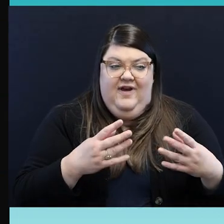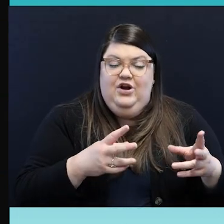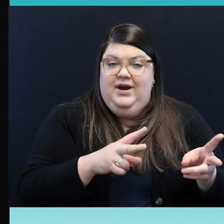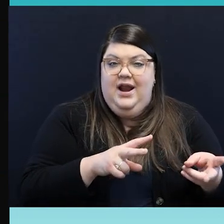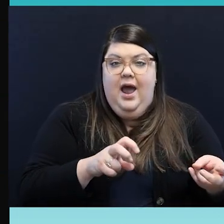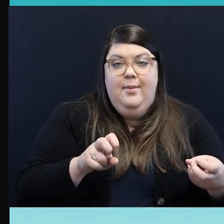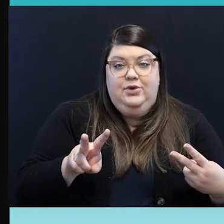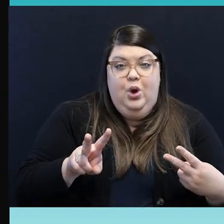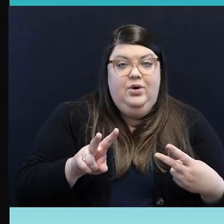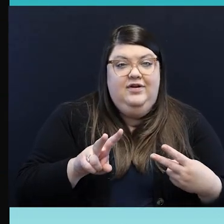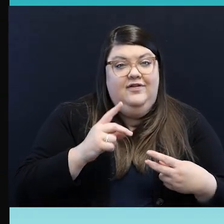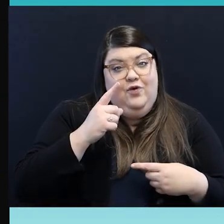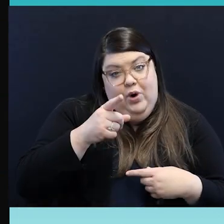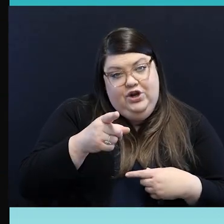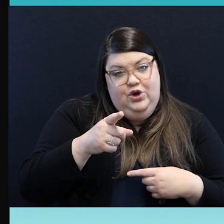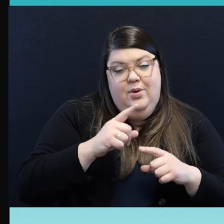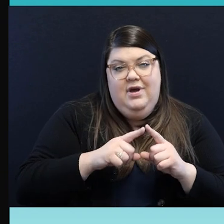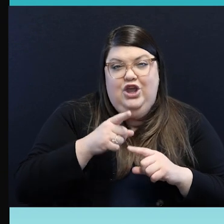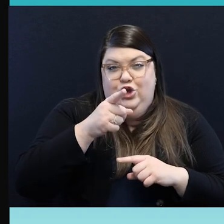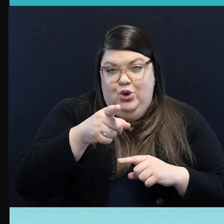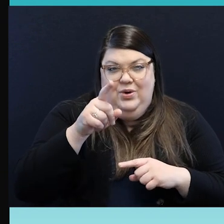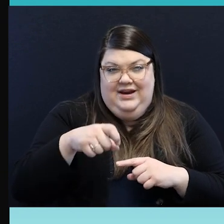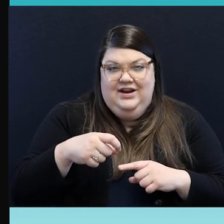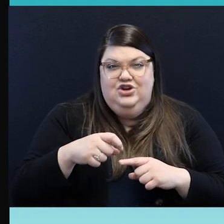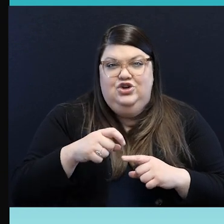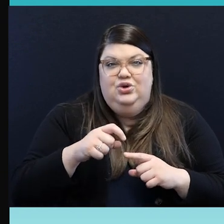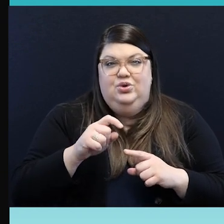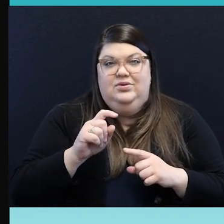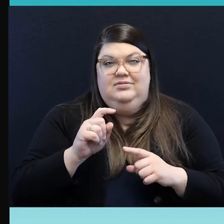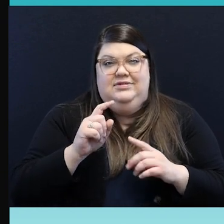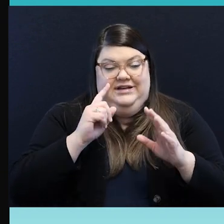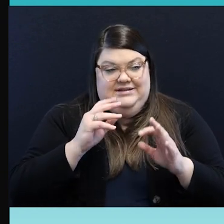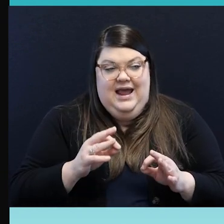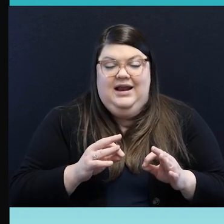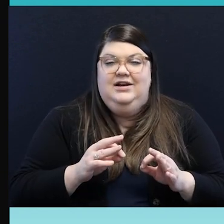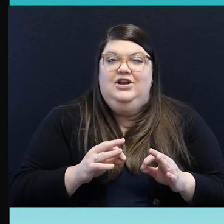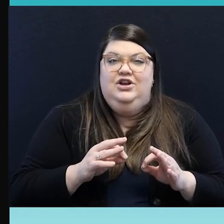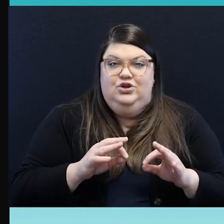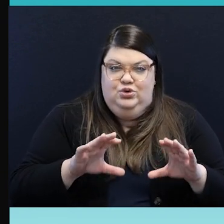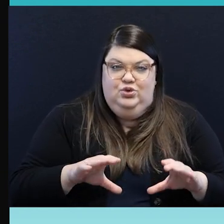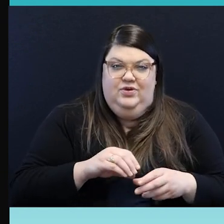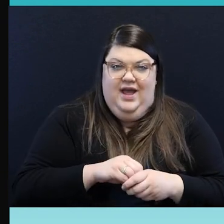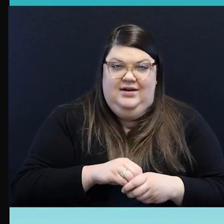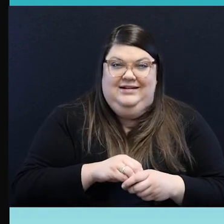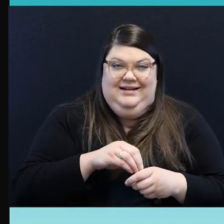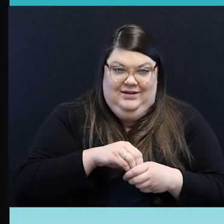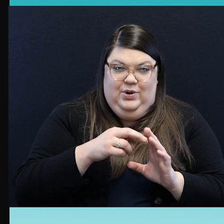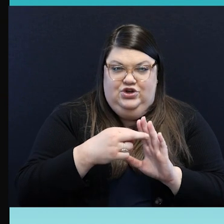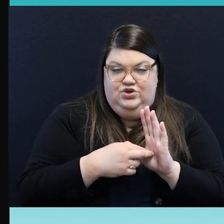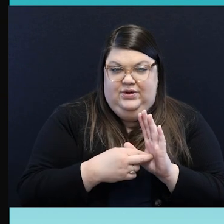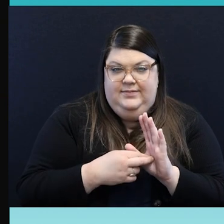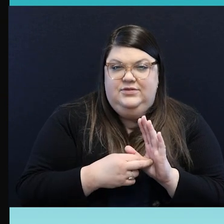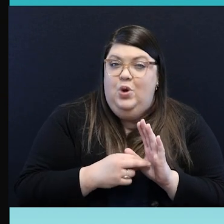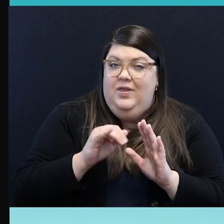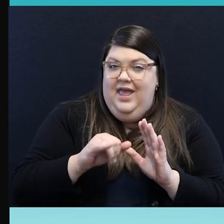behalf, you would need to say that you want these documents into the registry. And so that information